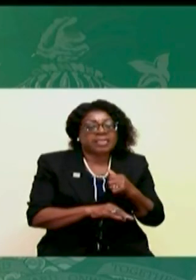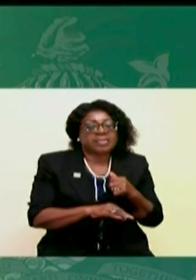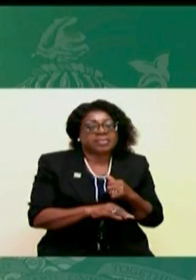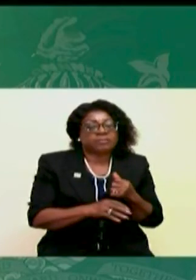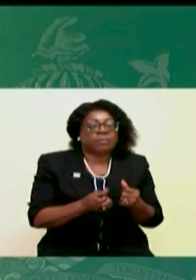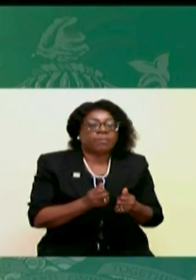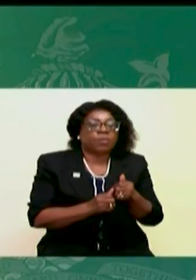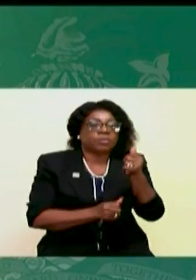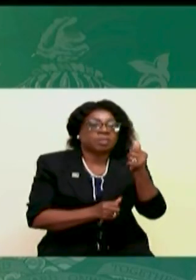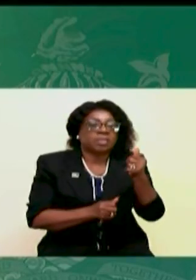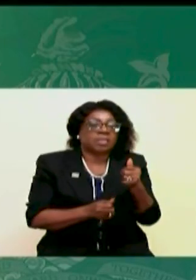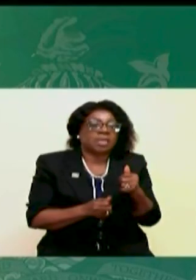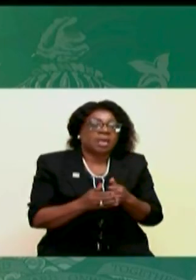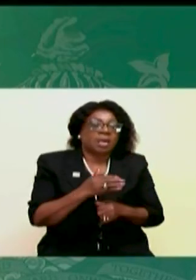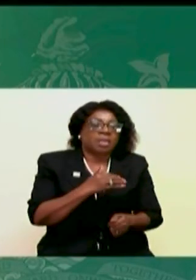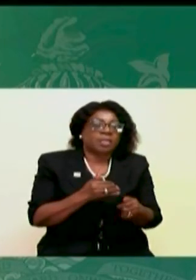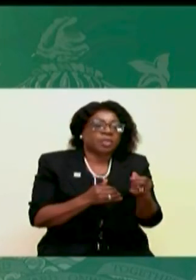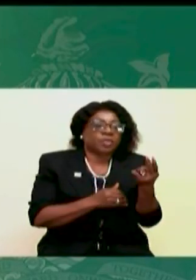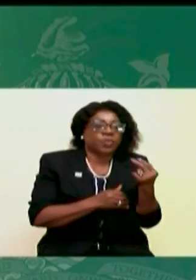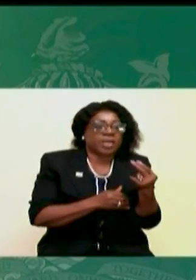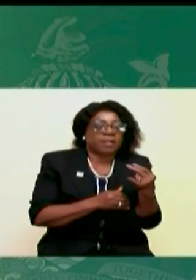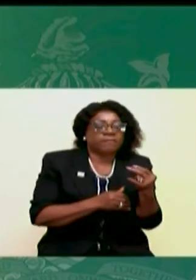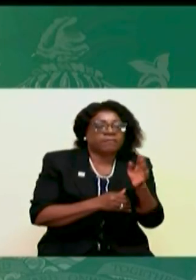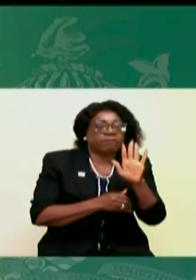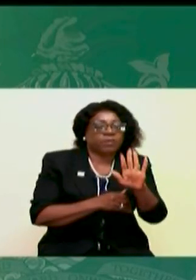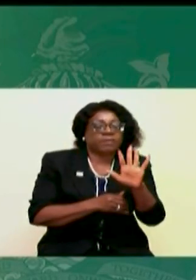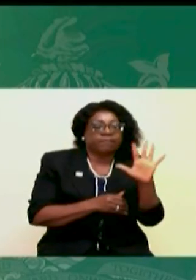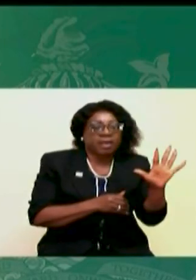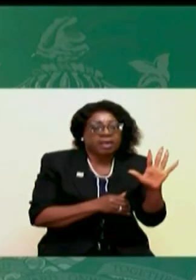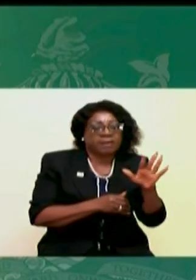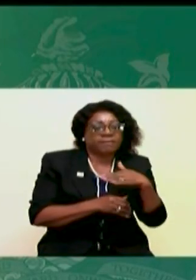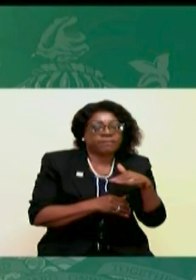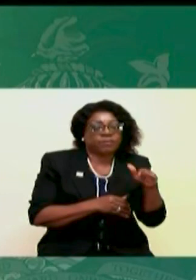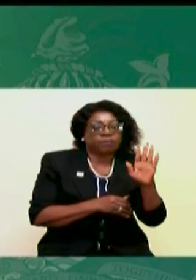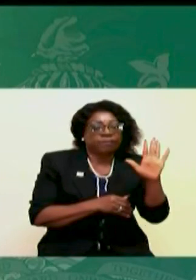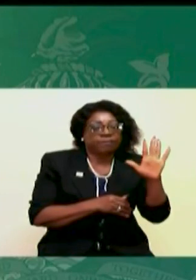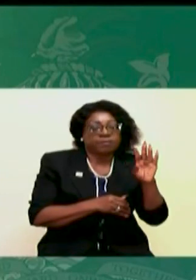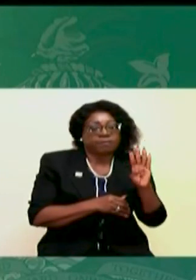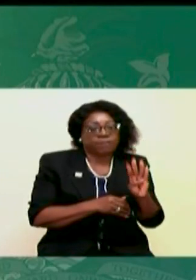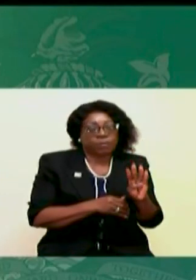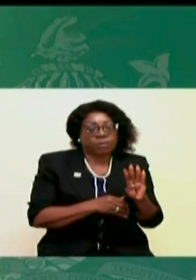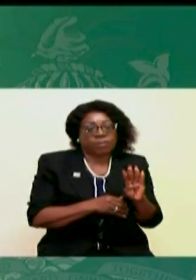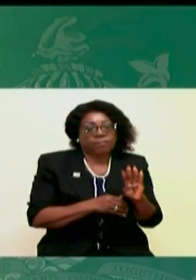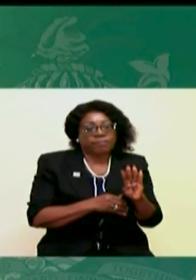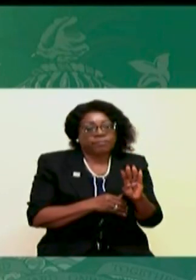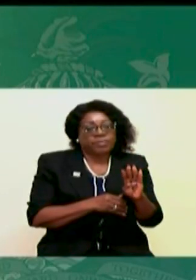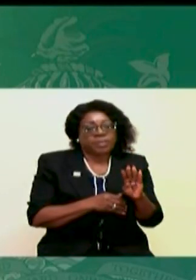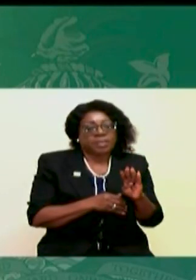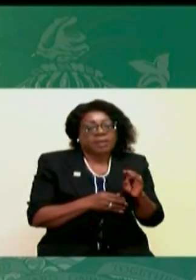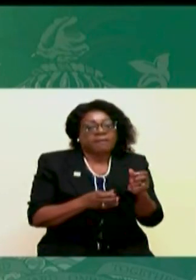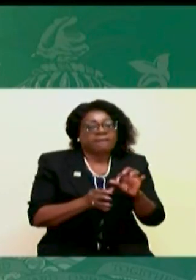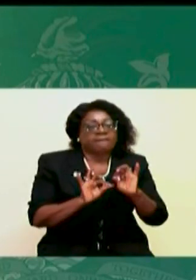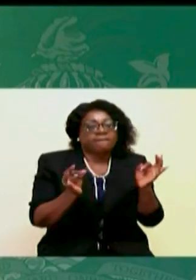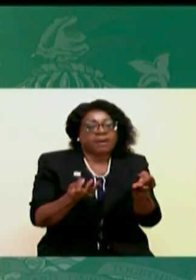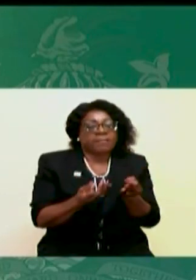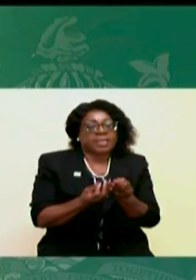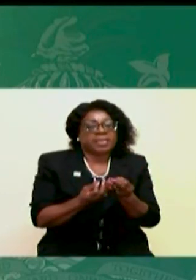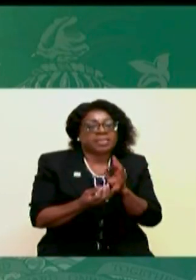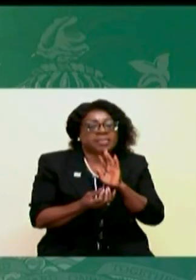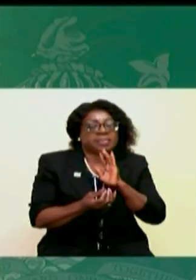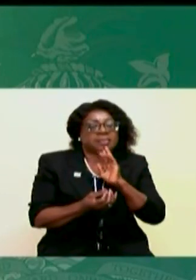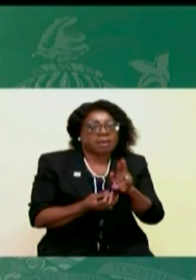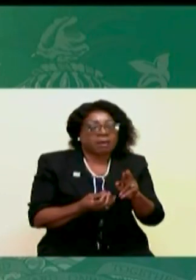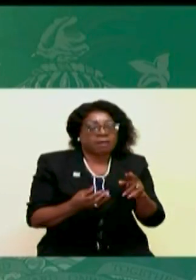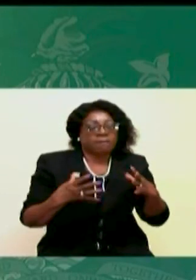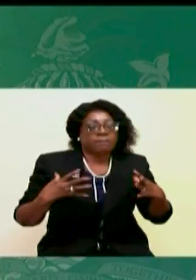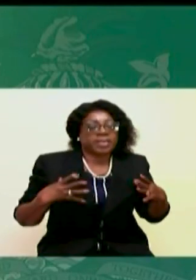12 and 45 to 54. Families are vacationing in Andras, Madam Speaker, and loved